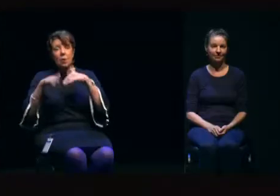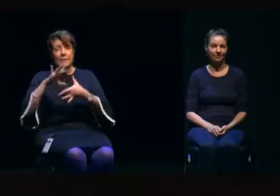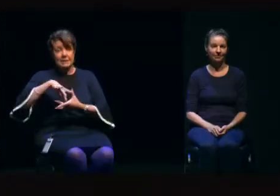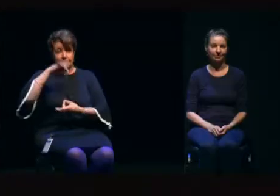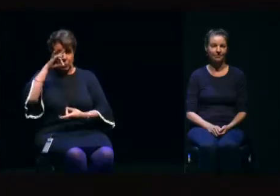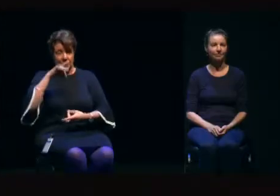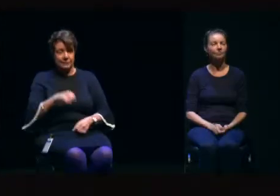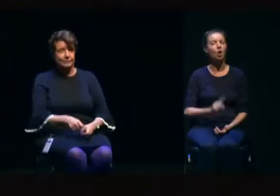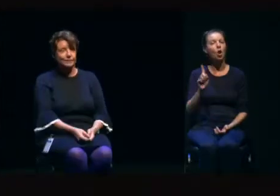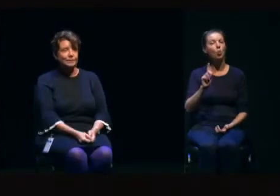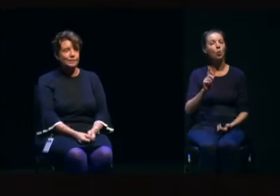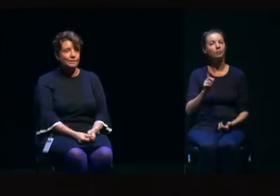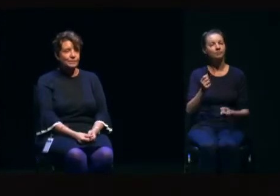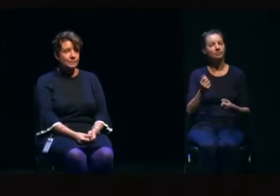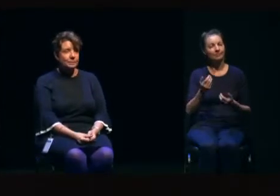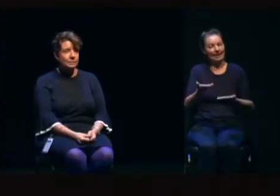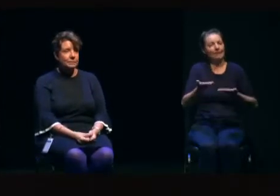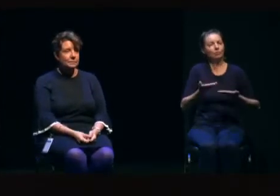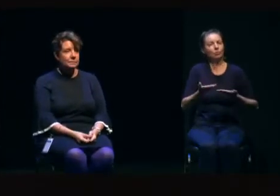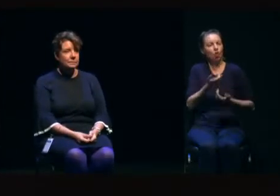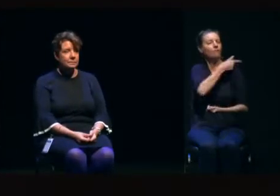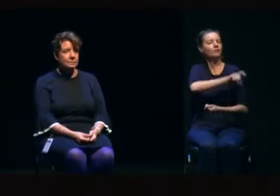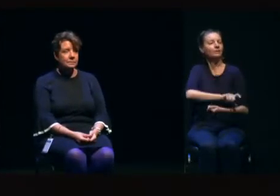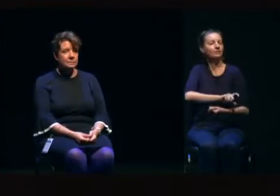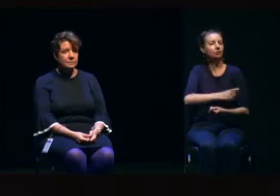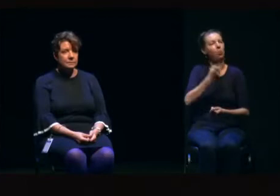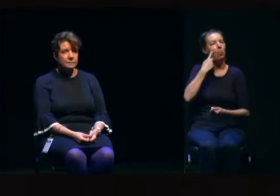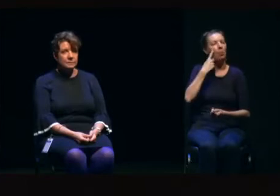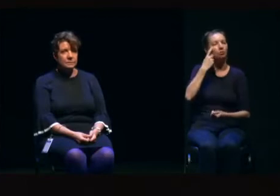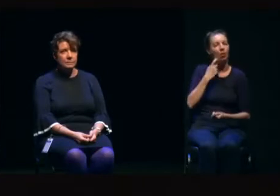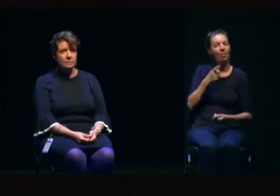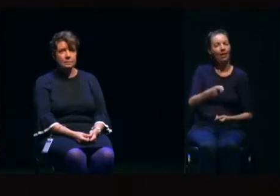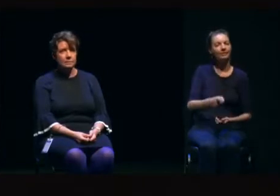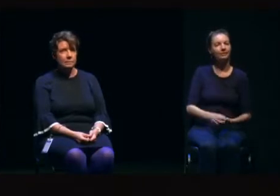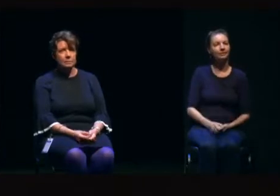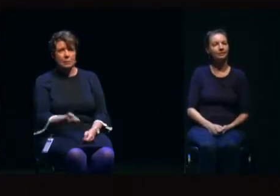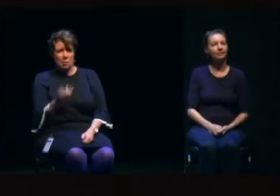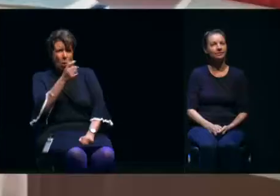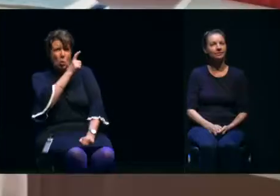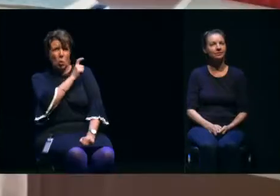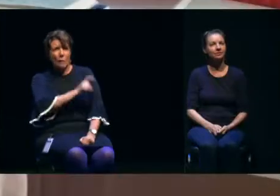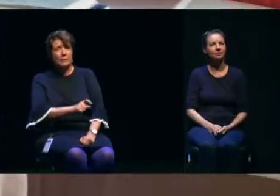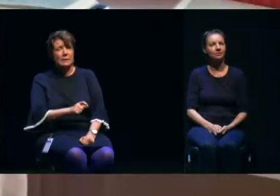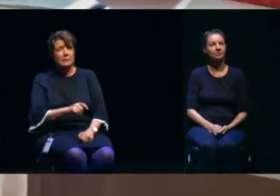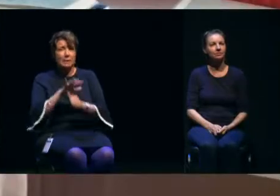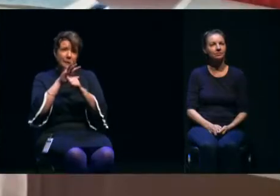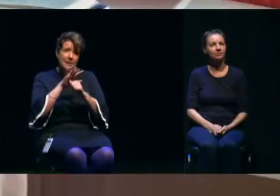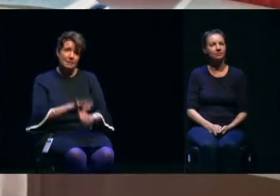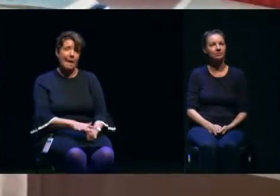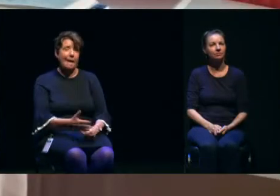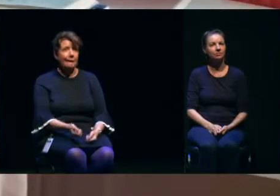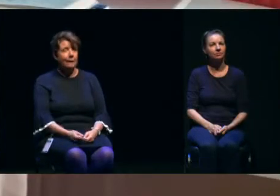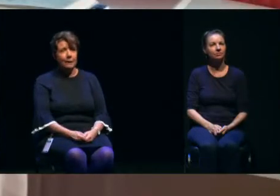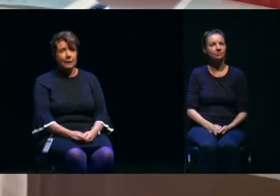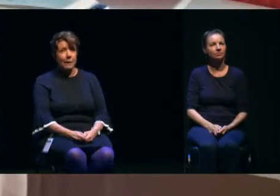what gave you the confidence to try that? I mean, I know you completed no it, but confidence. Even to start. Despair. No, it